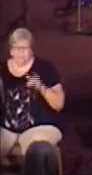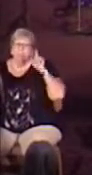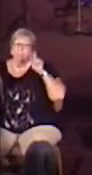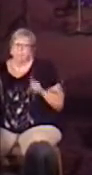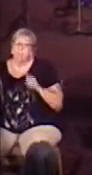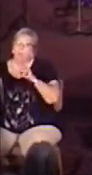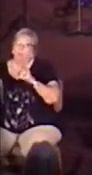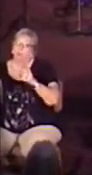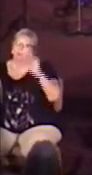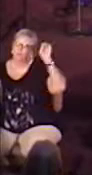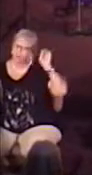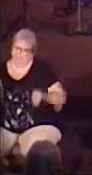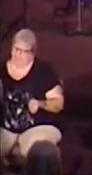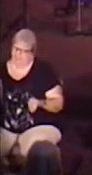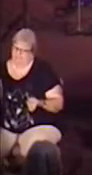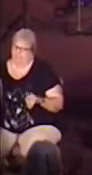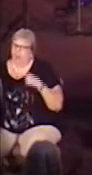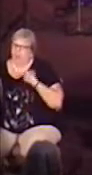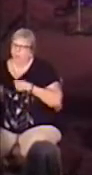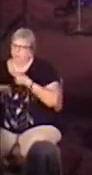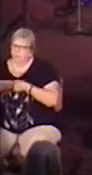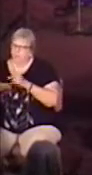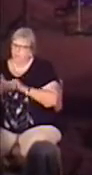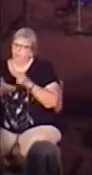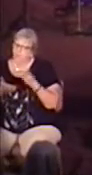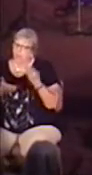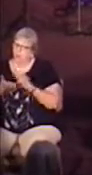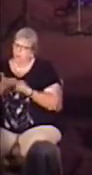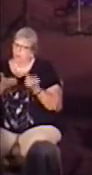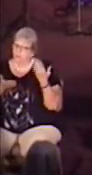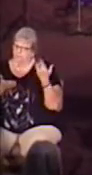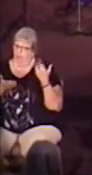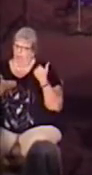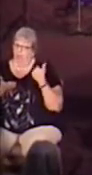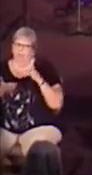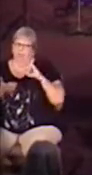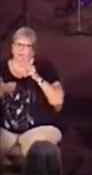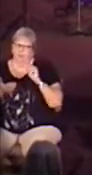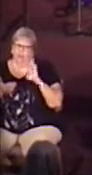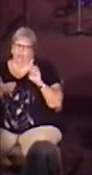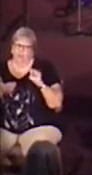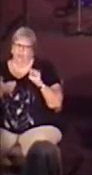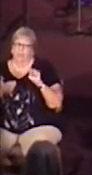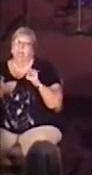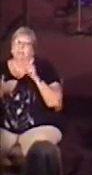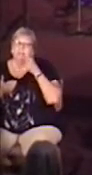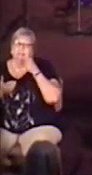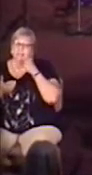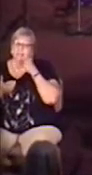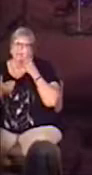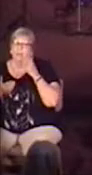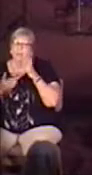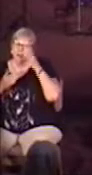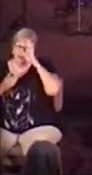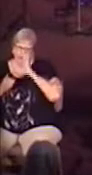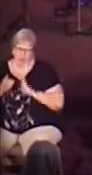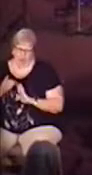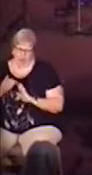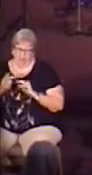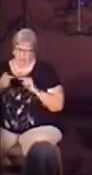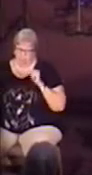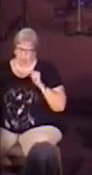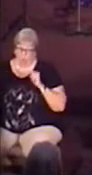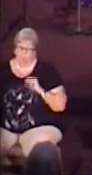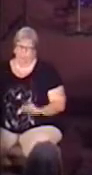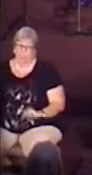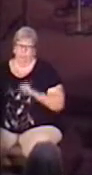100%. And so we discussed that a few weeks ago. And James chapter 4, verse 6 says this, God opposes the proud, but